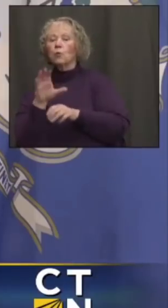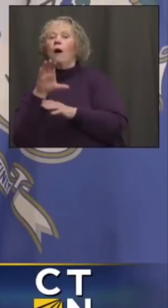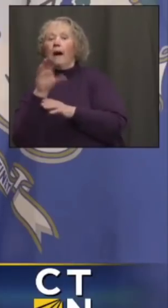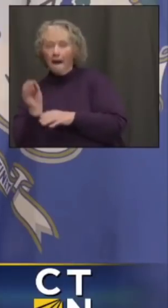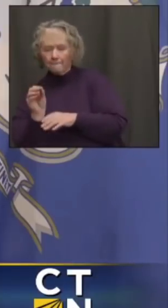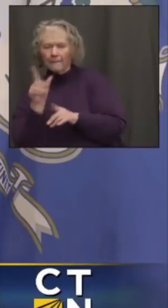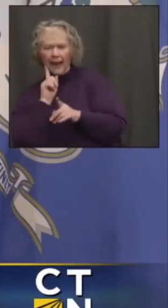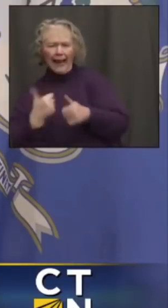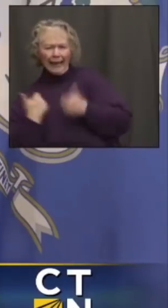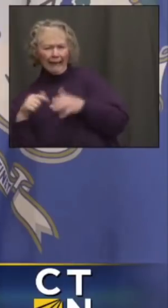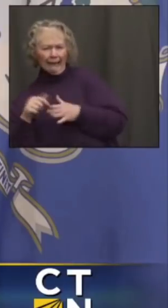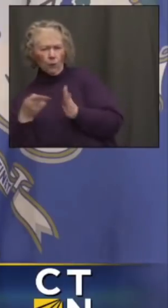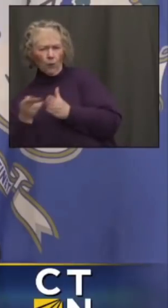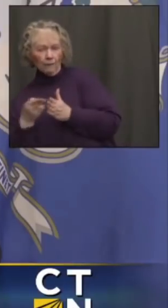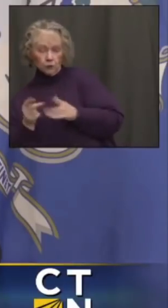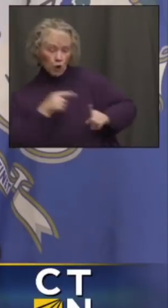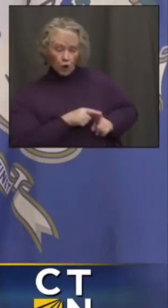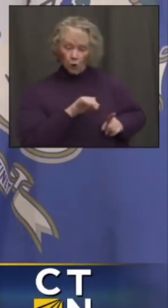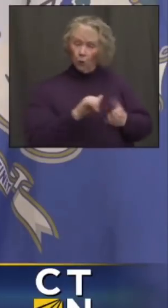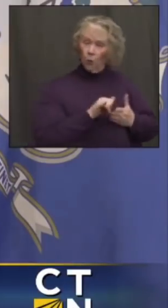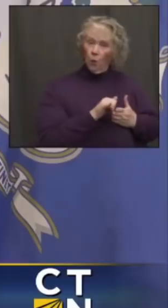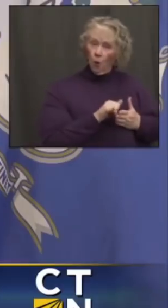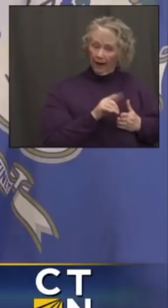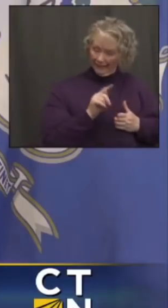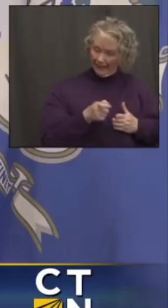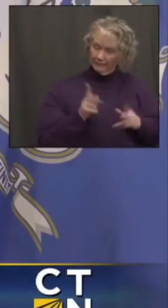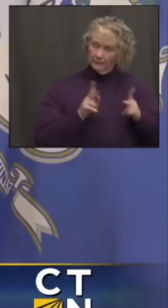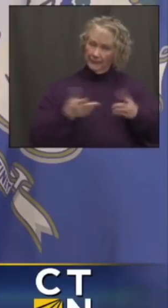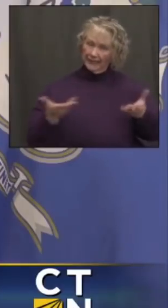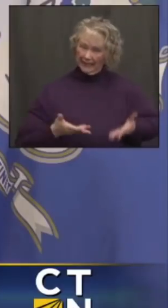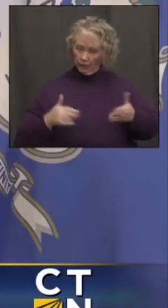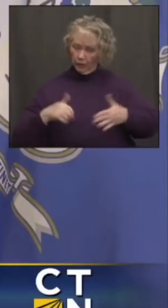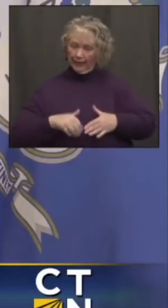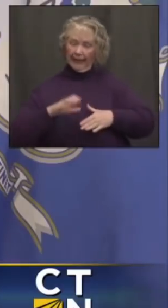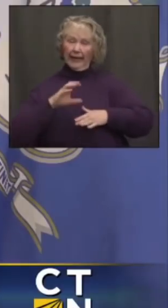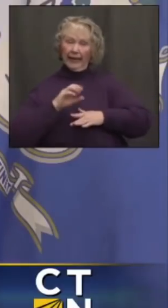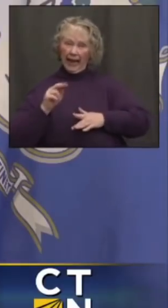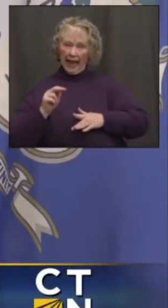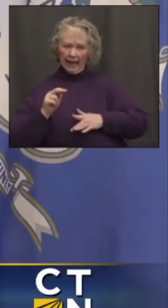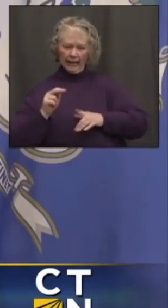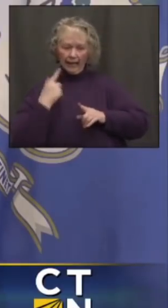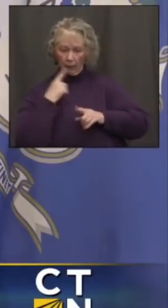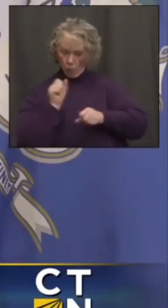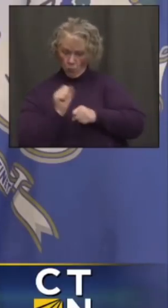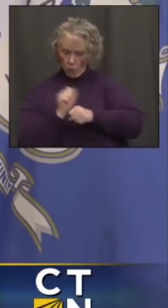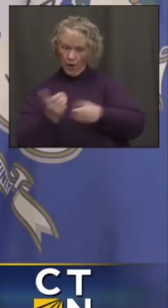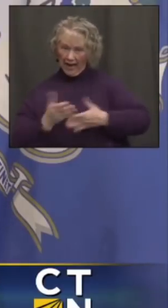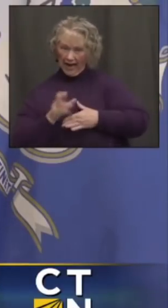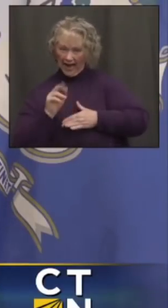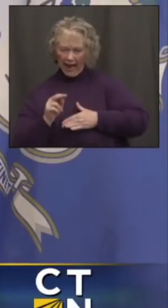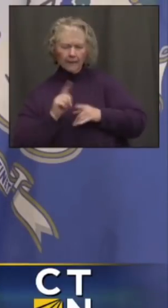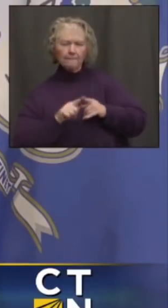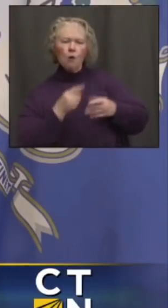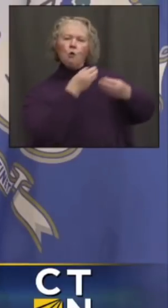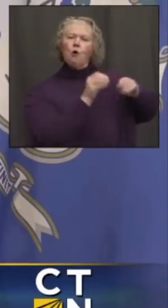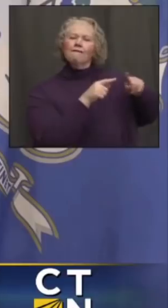is Massachusetts tax New Hampshire people, even though they're working out of New Hampshire, because they happen to work for